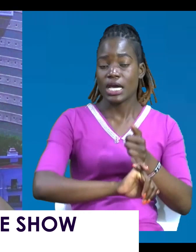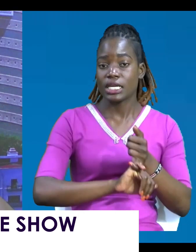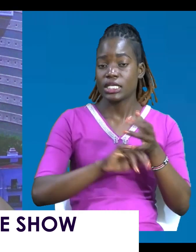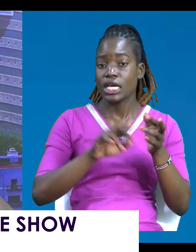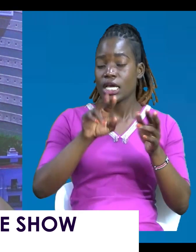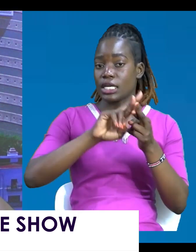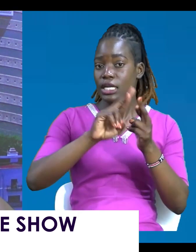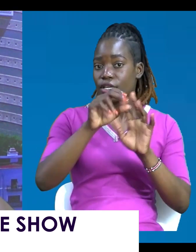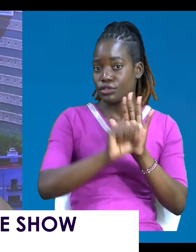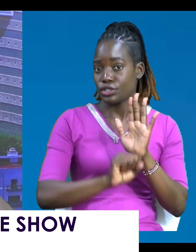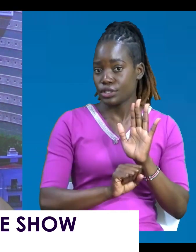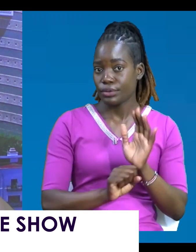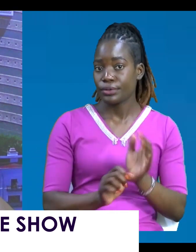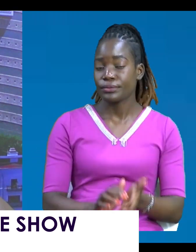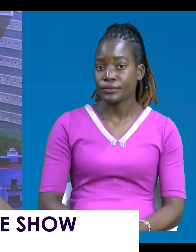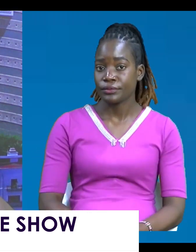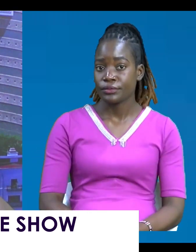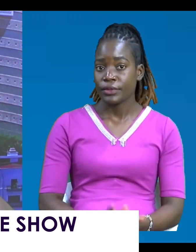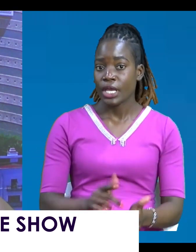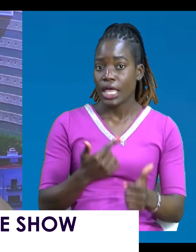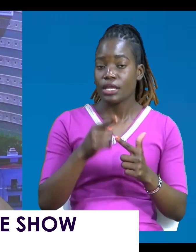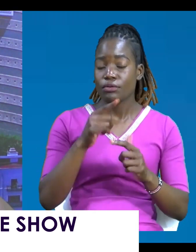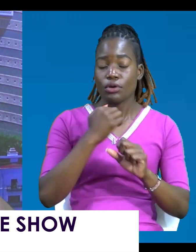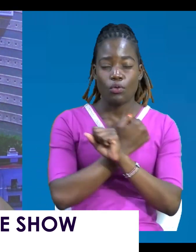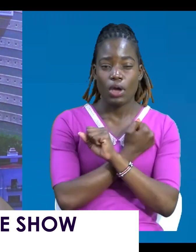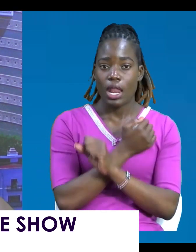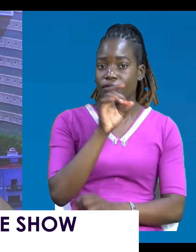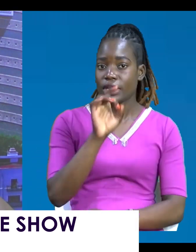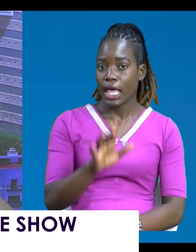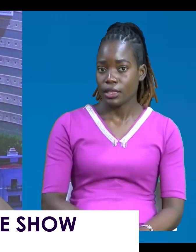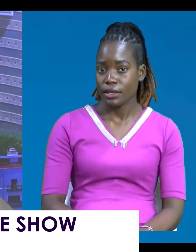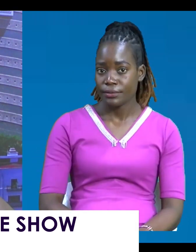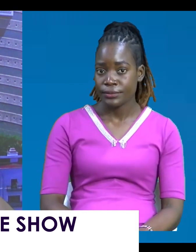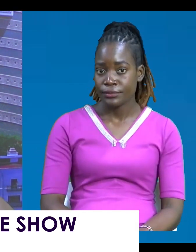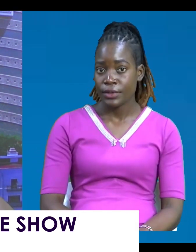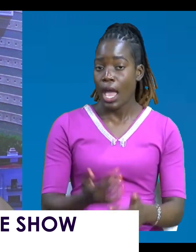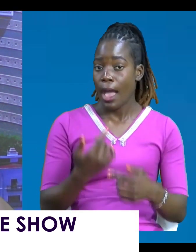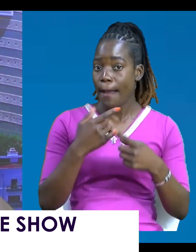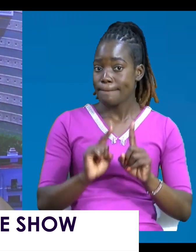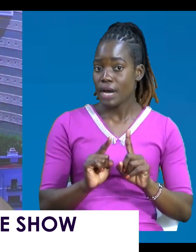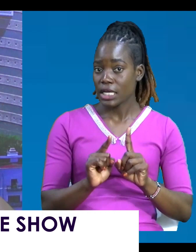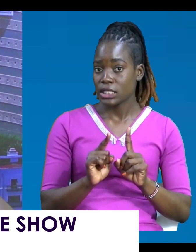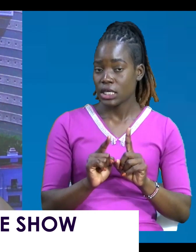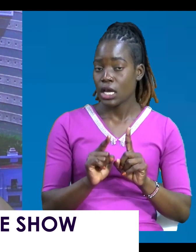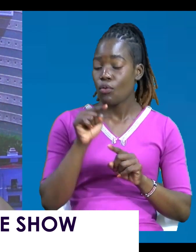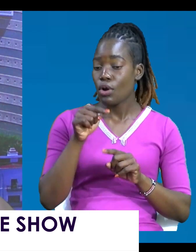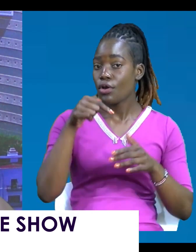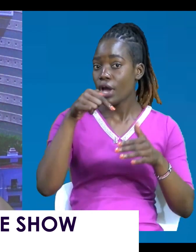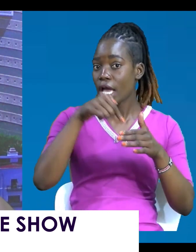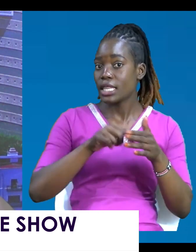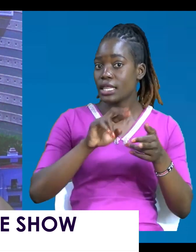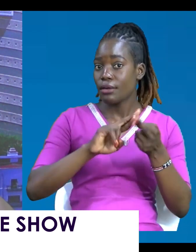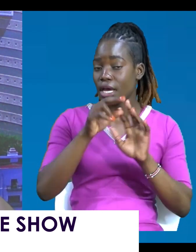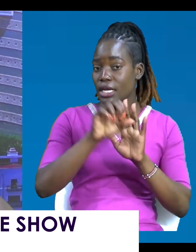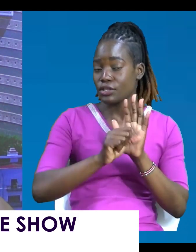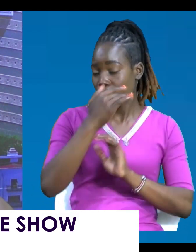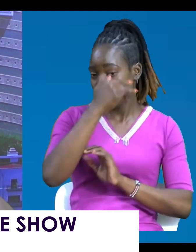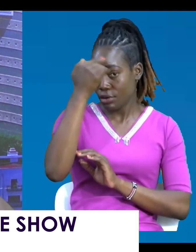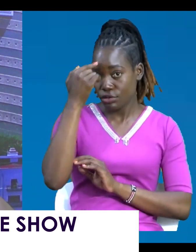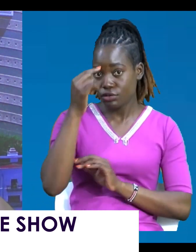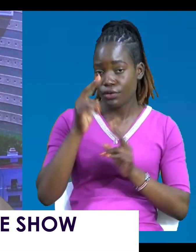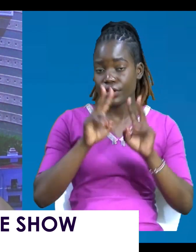relationship and you're not loved, but you're in there because you're